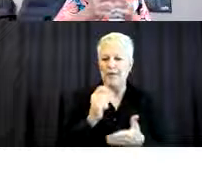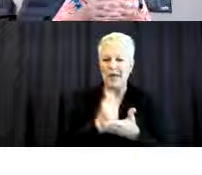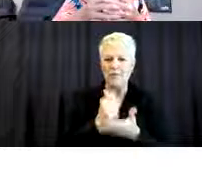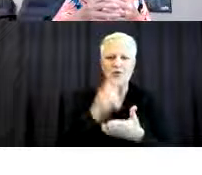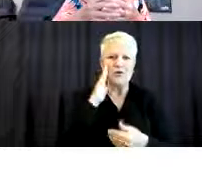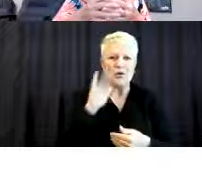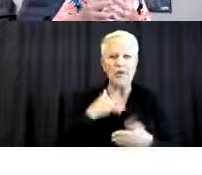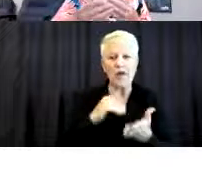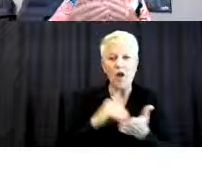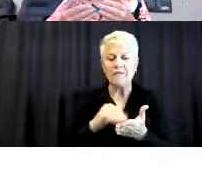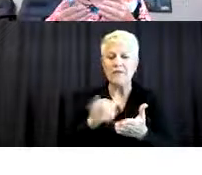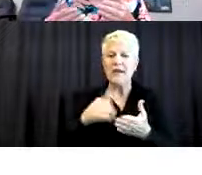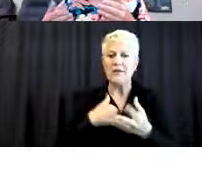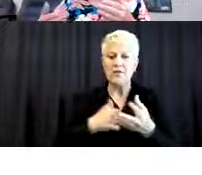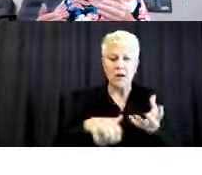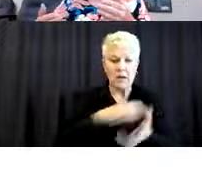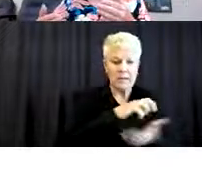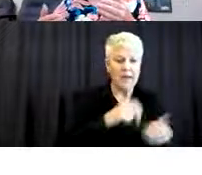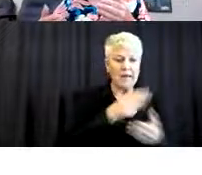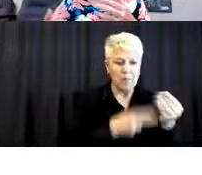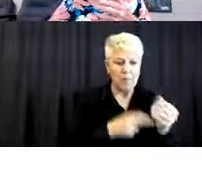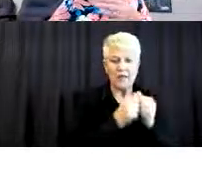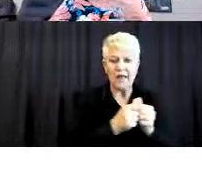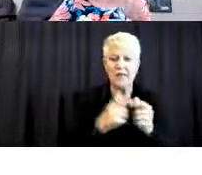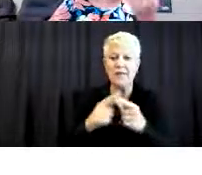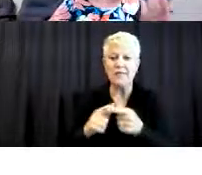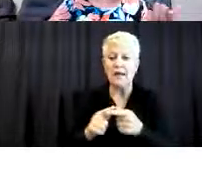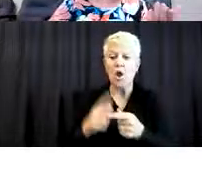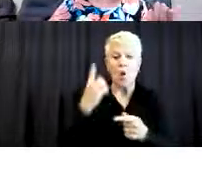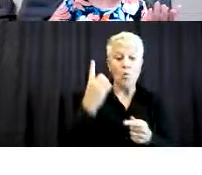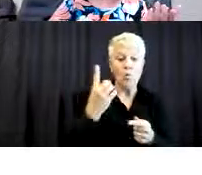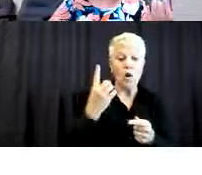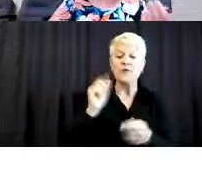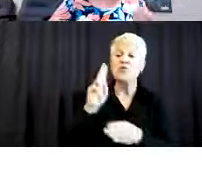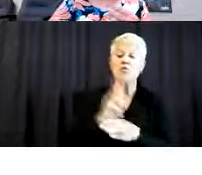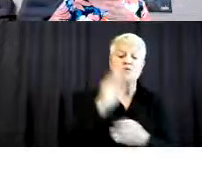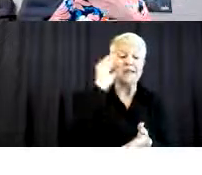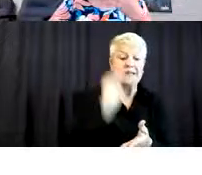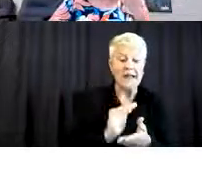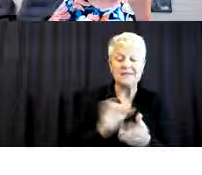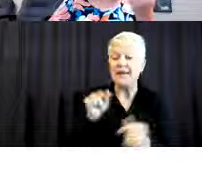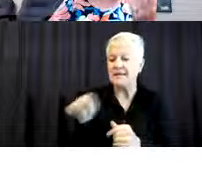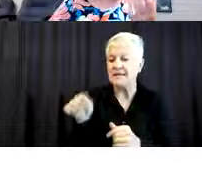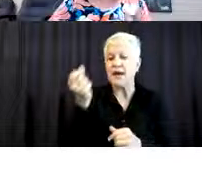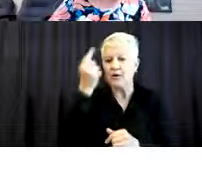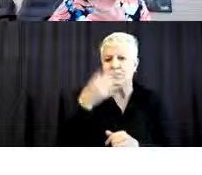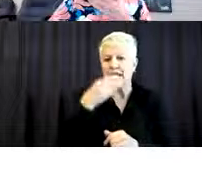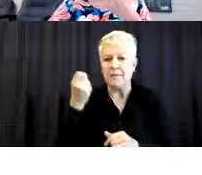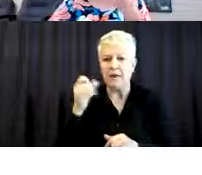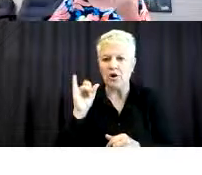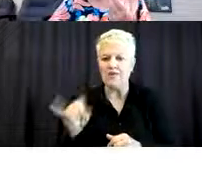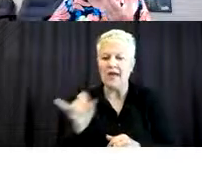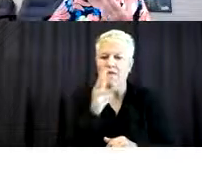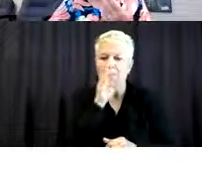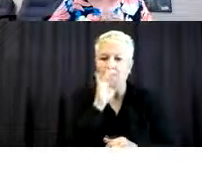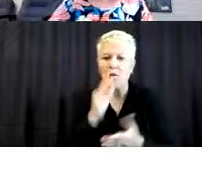that often you combine it first, and then you can kind of pull back on one as a child gains a better understanding of just that verbal part